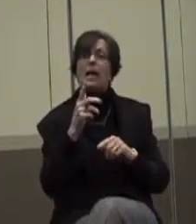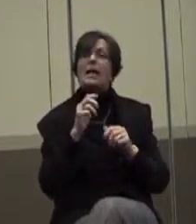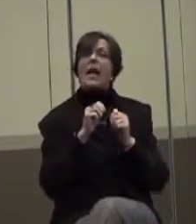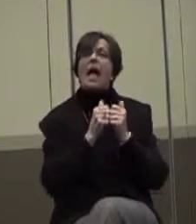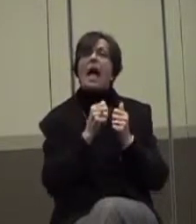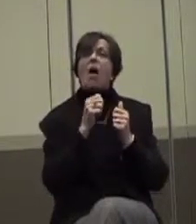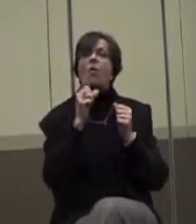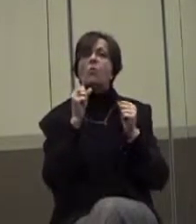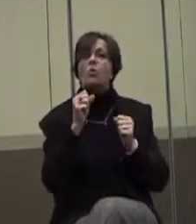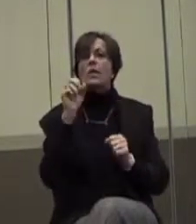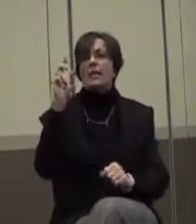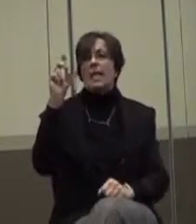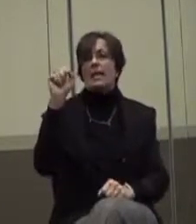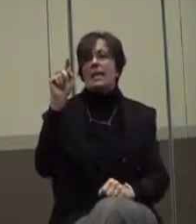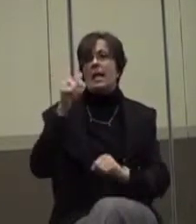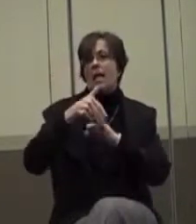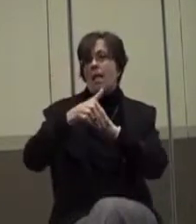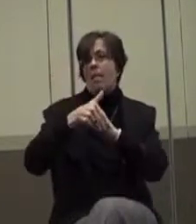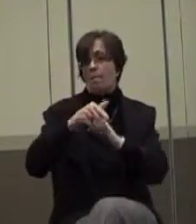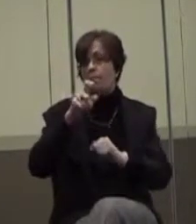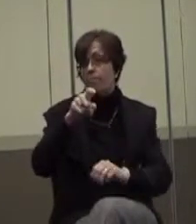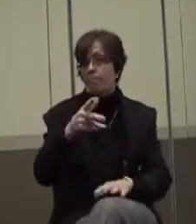how might that data be helpful?